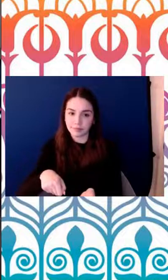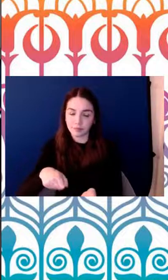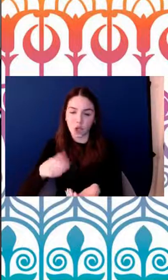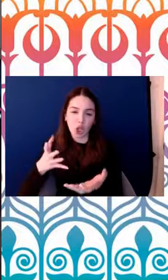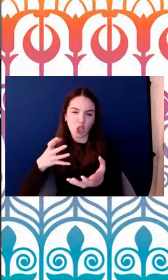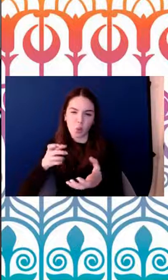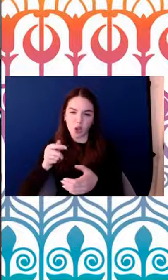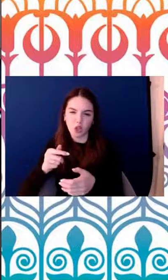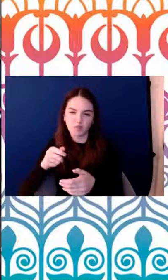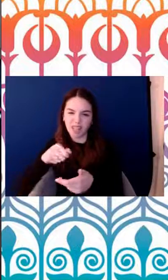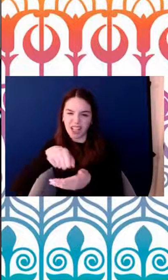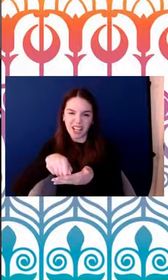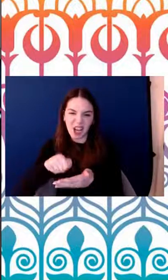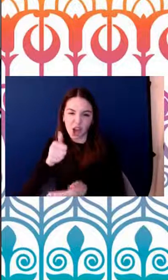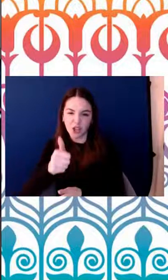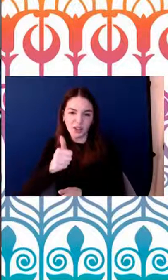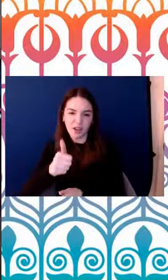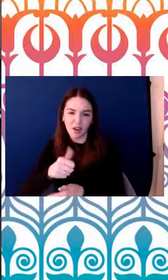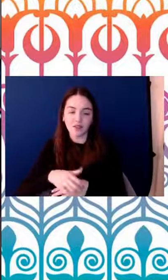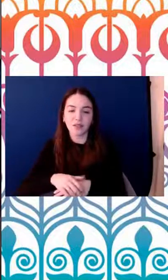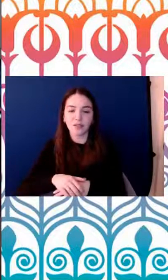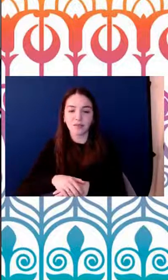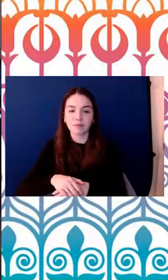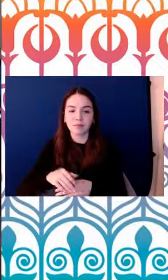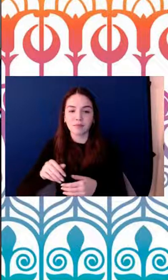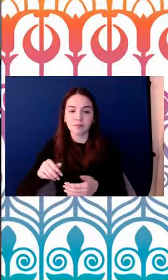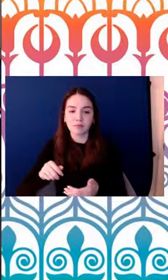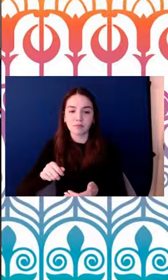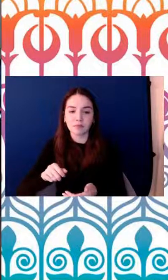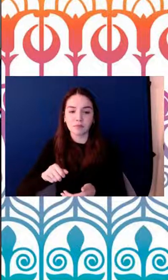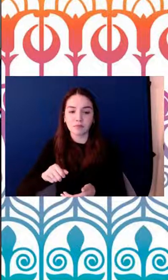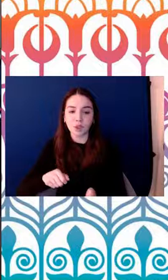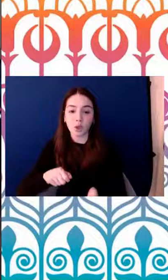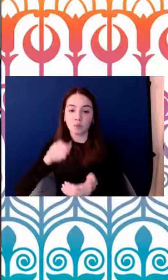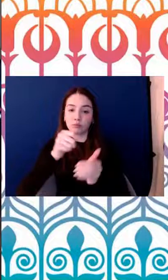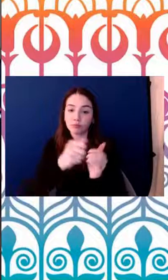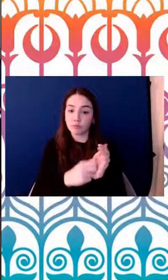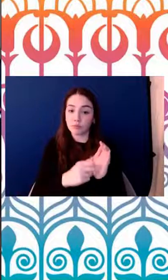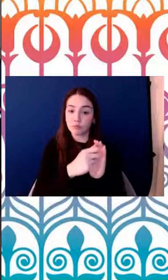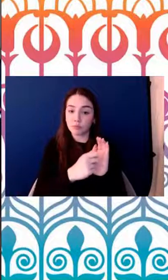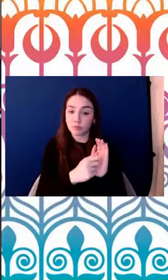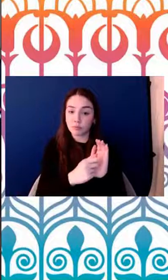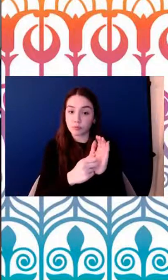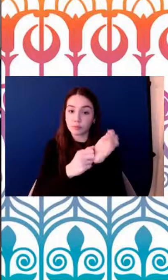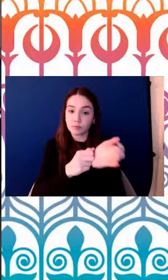yourself. So then I'm going to turn it. I'm going to do crisscross.